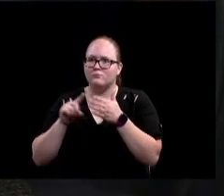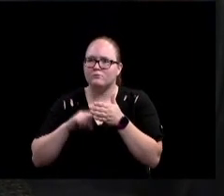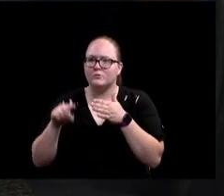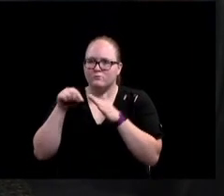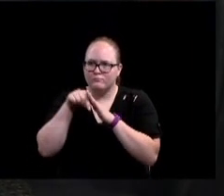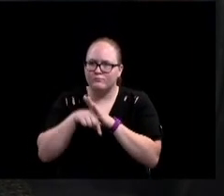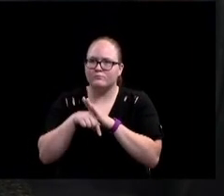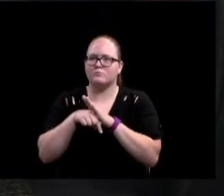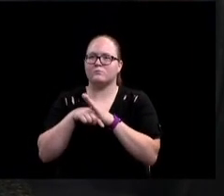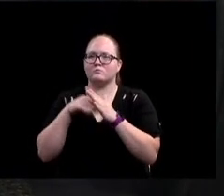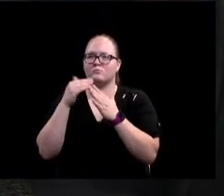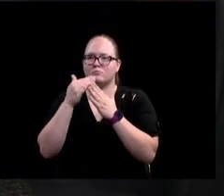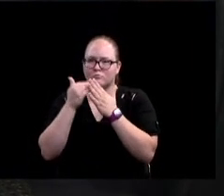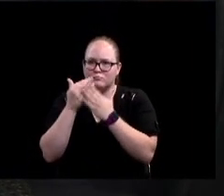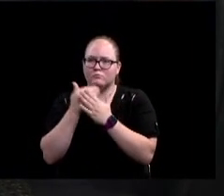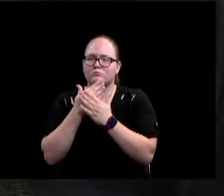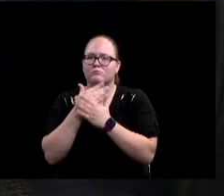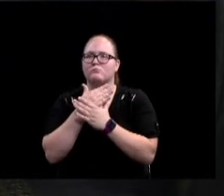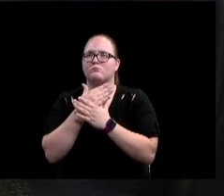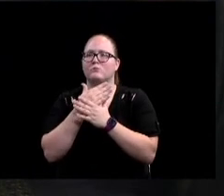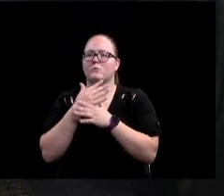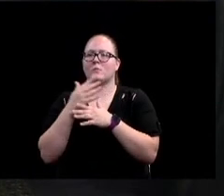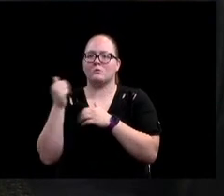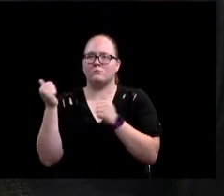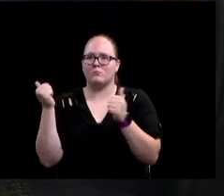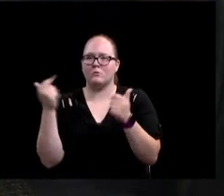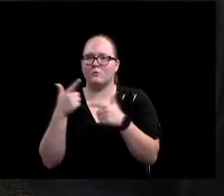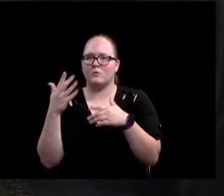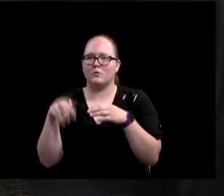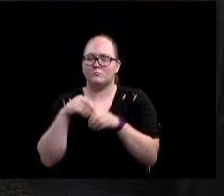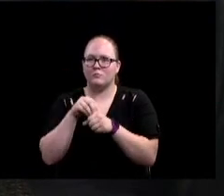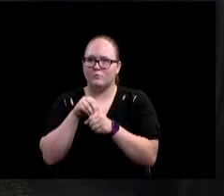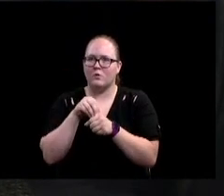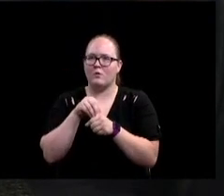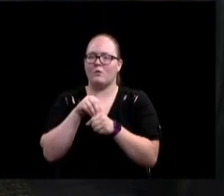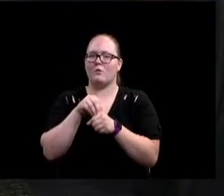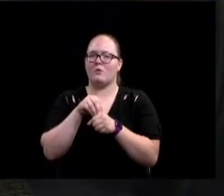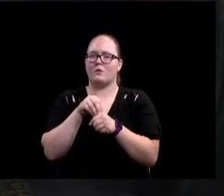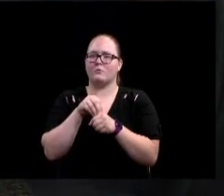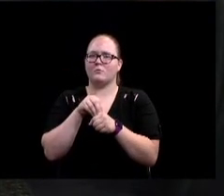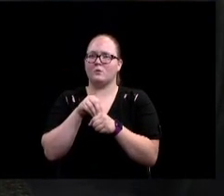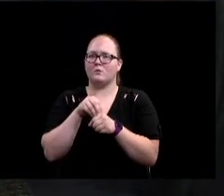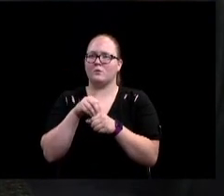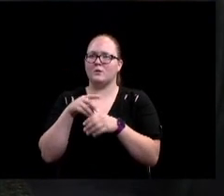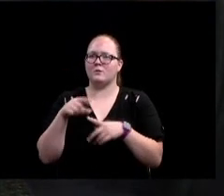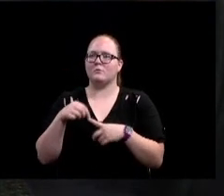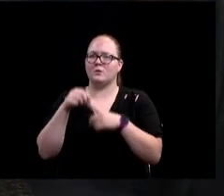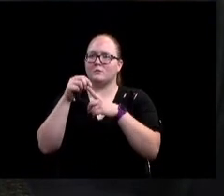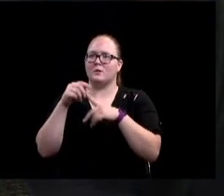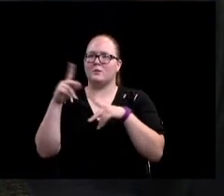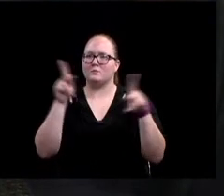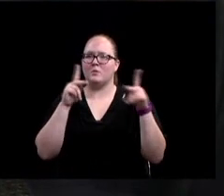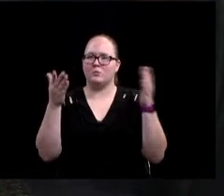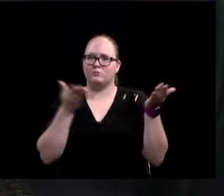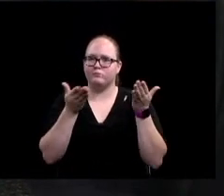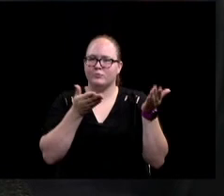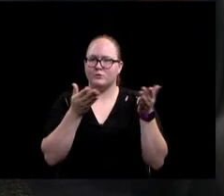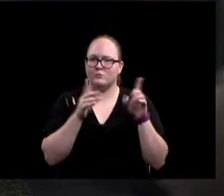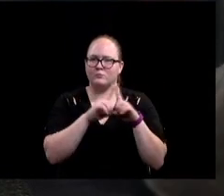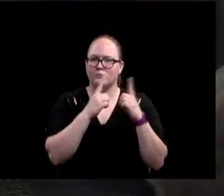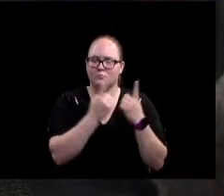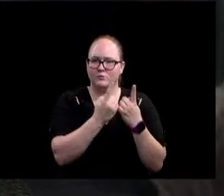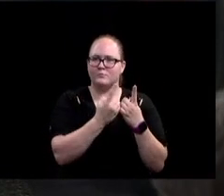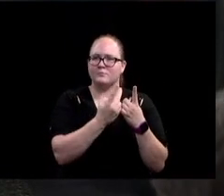hand, particularly with civil service. One of the things that the independent hearing examiners want to know is if